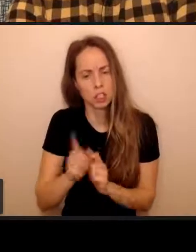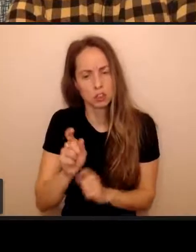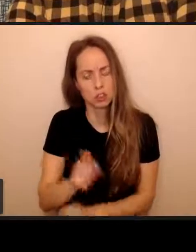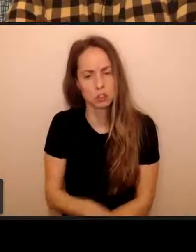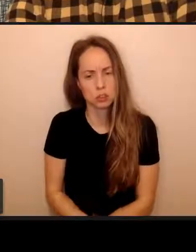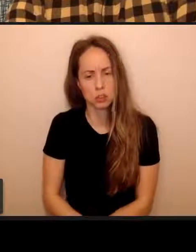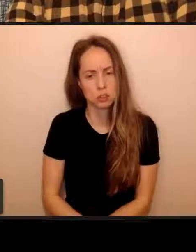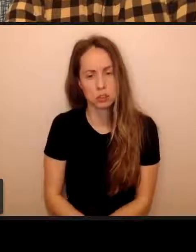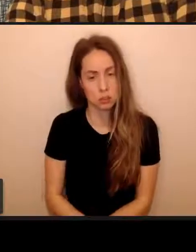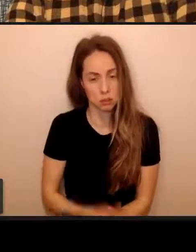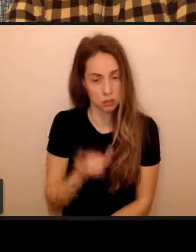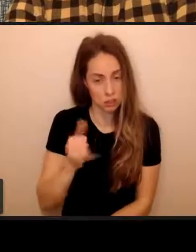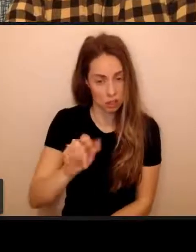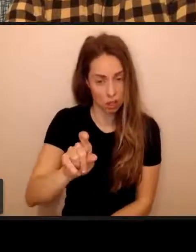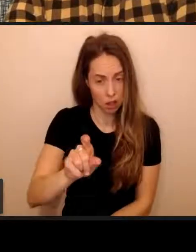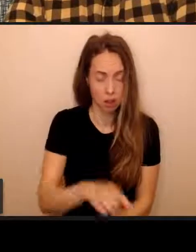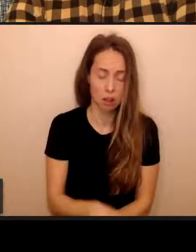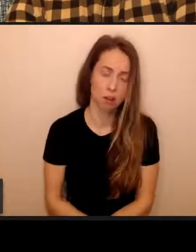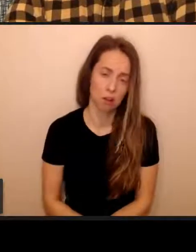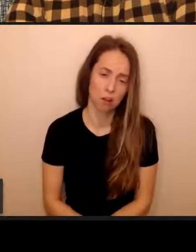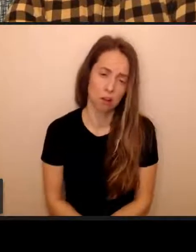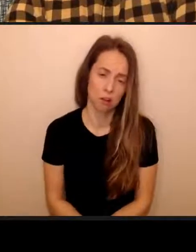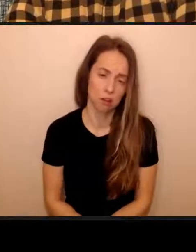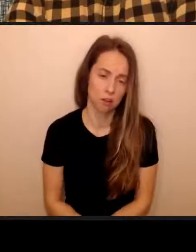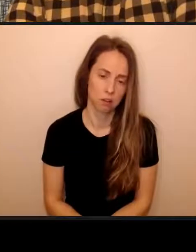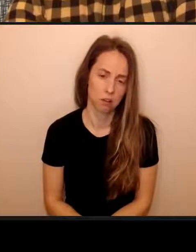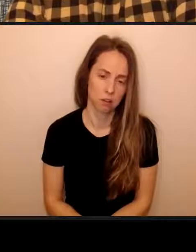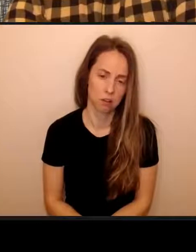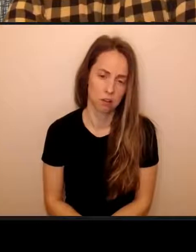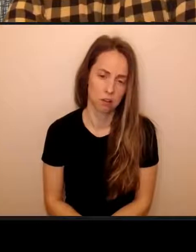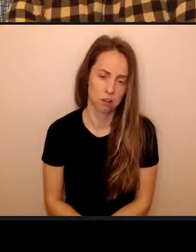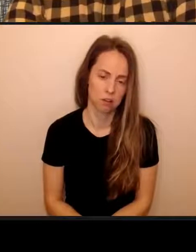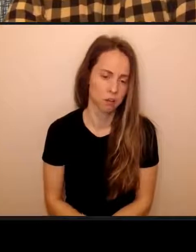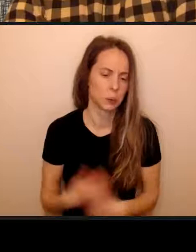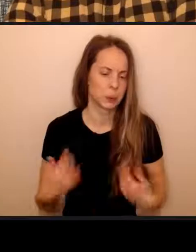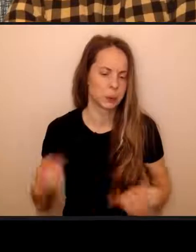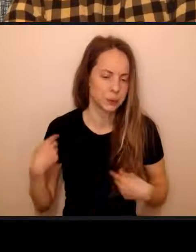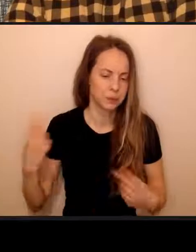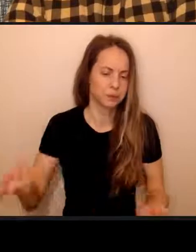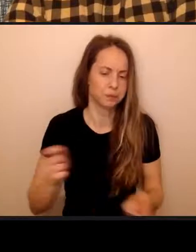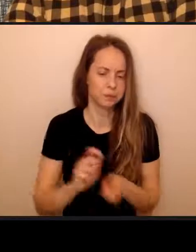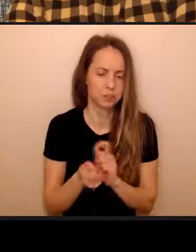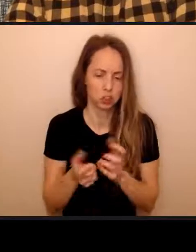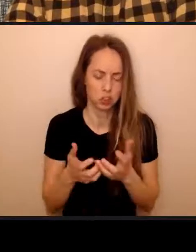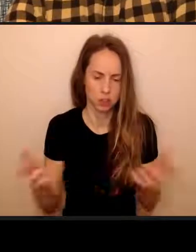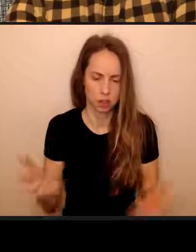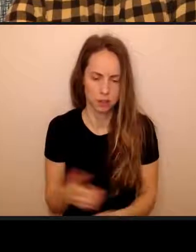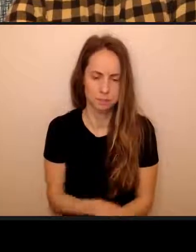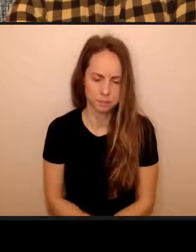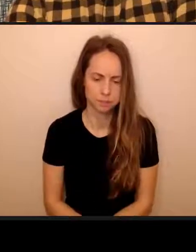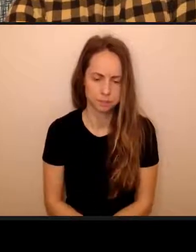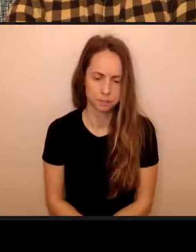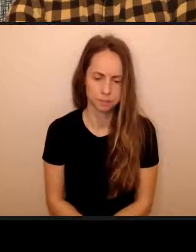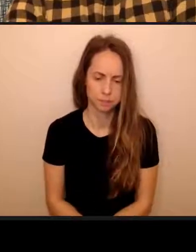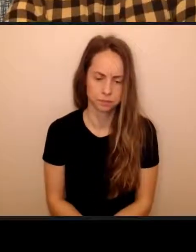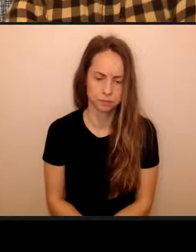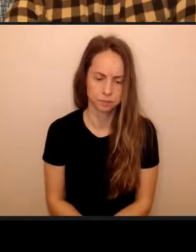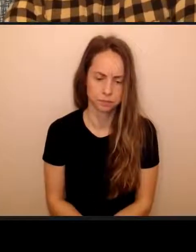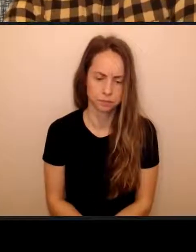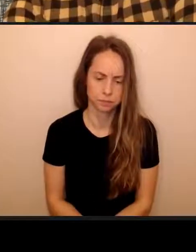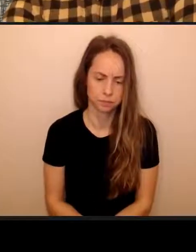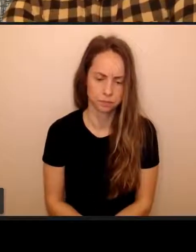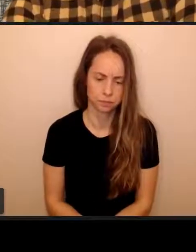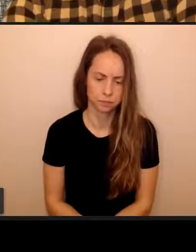is that something you still encounter? Yeah, it's changed a lot. I've experienced so much change